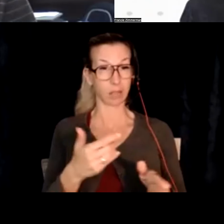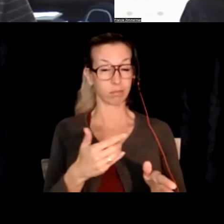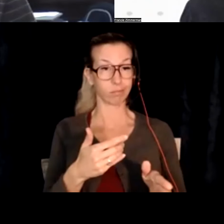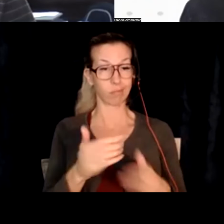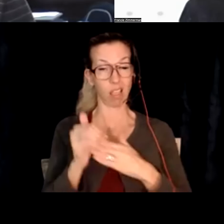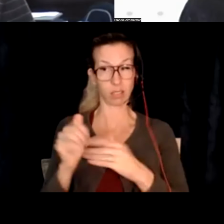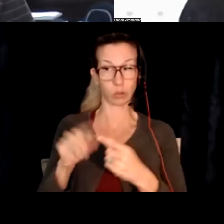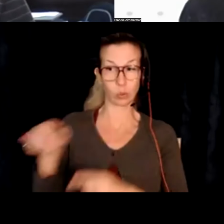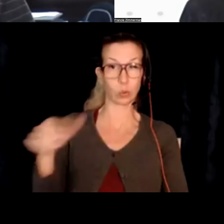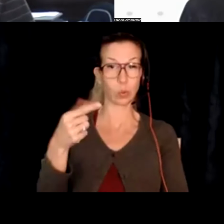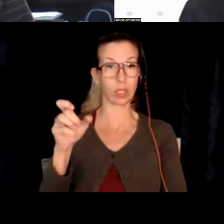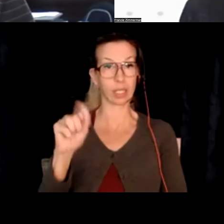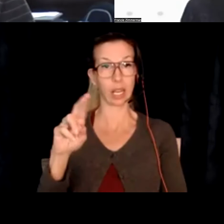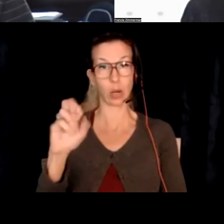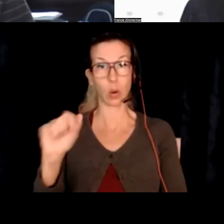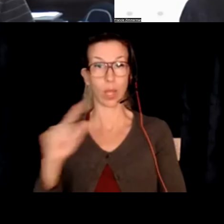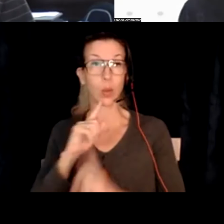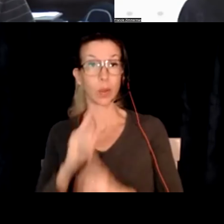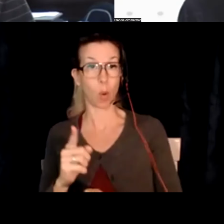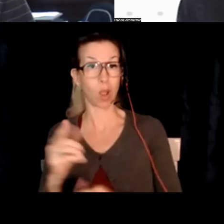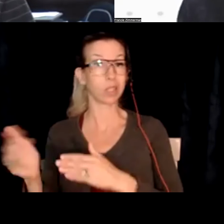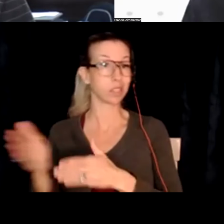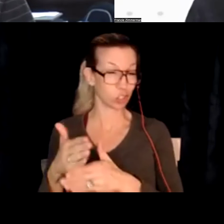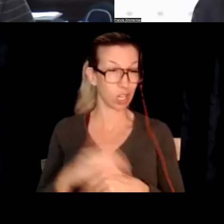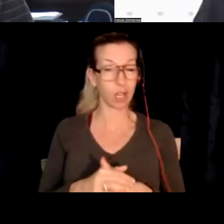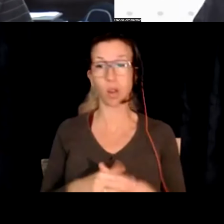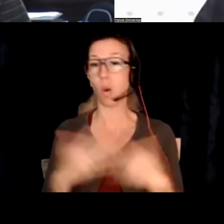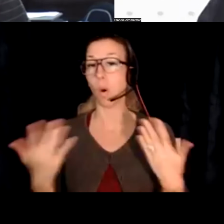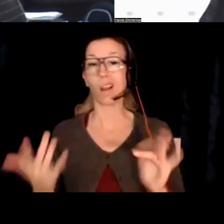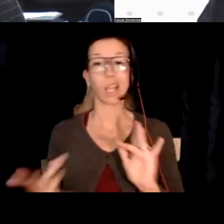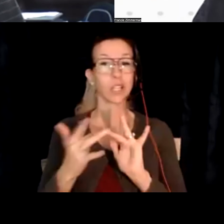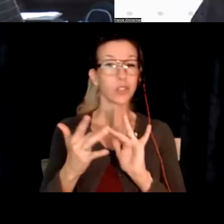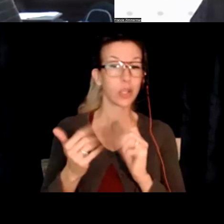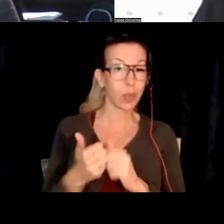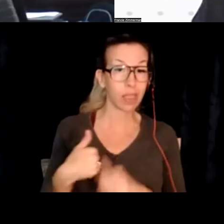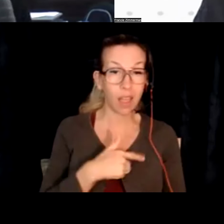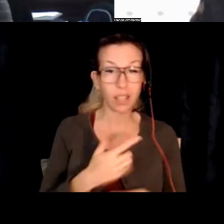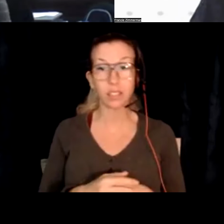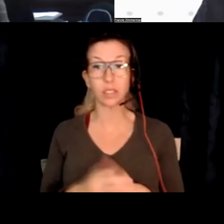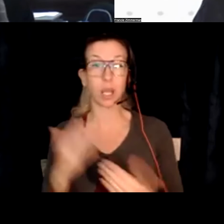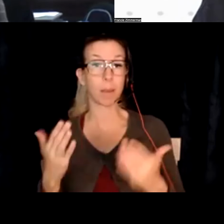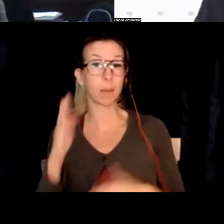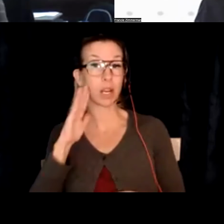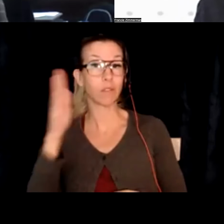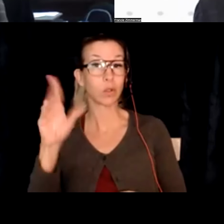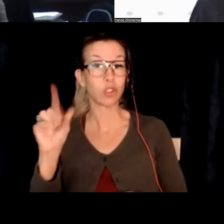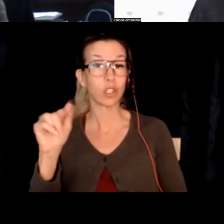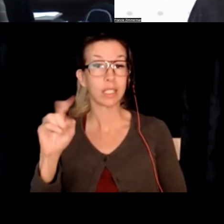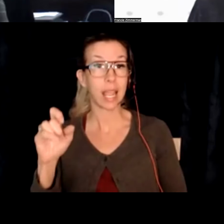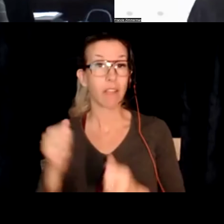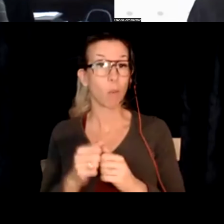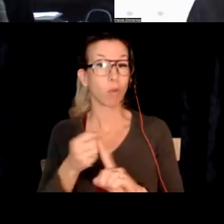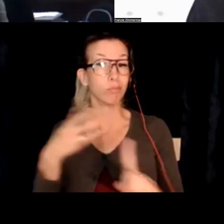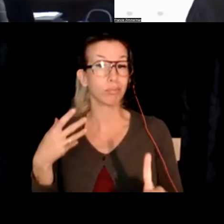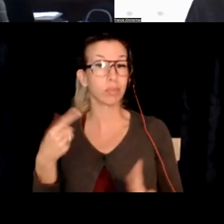that you've shared, and certainly reach out to us, or if there would be interest maybe in a future date of going even deeper into getREAL and some of those